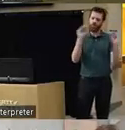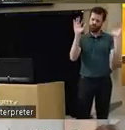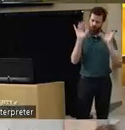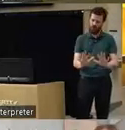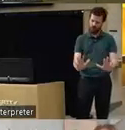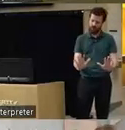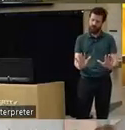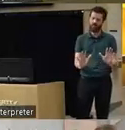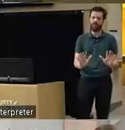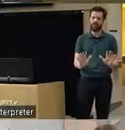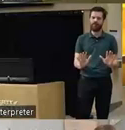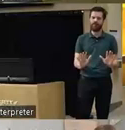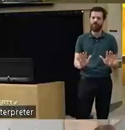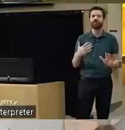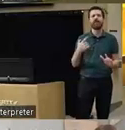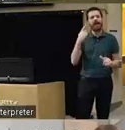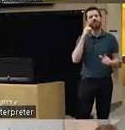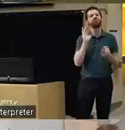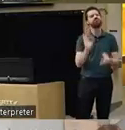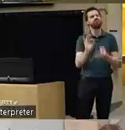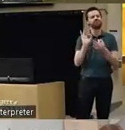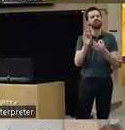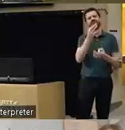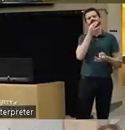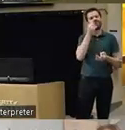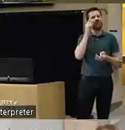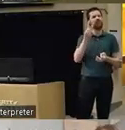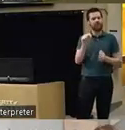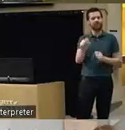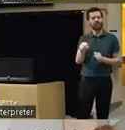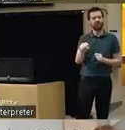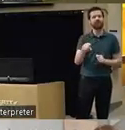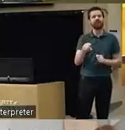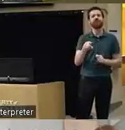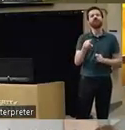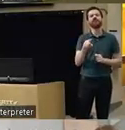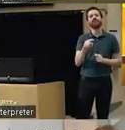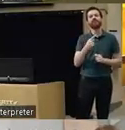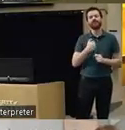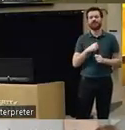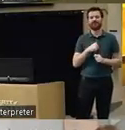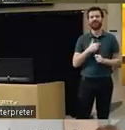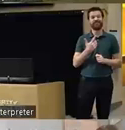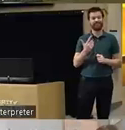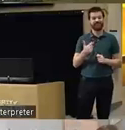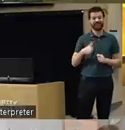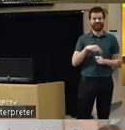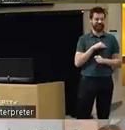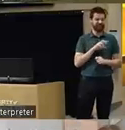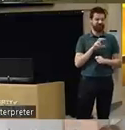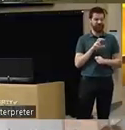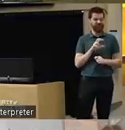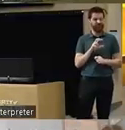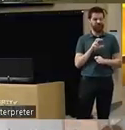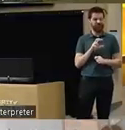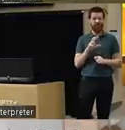is, an apt infographic for Vermont. But we are about 30, and so a little chilly,